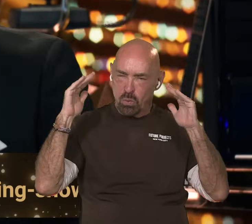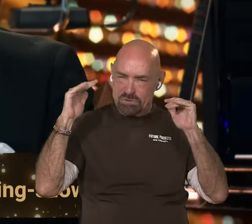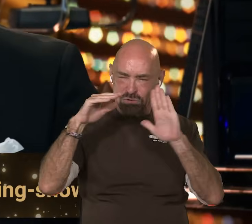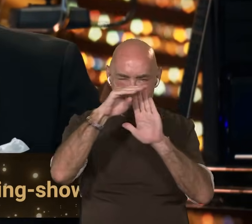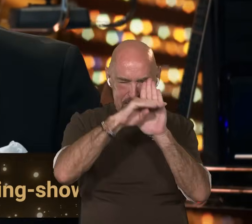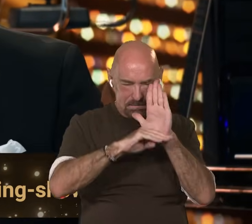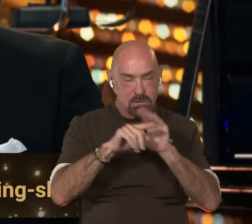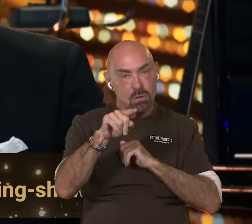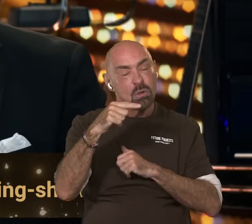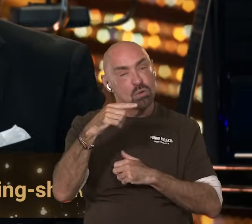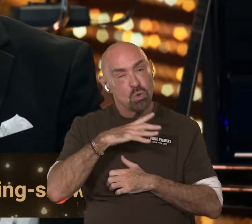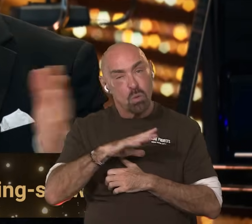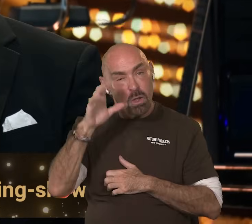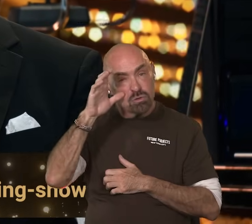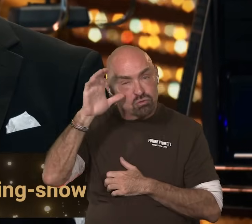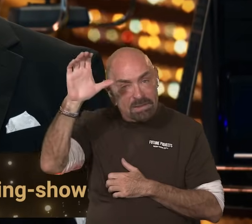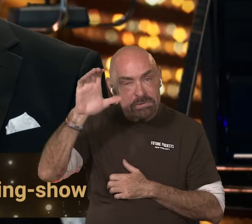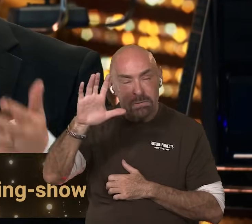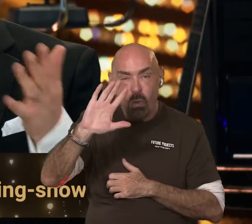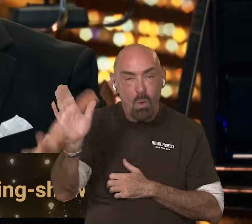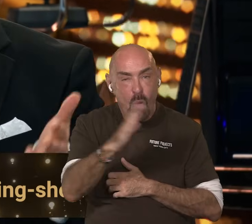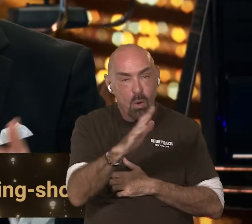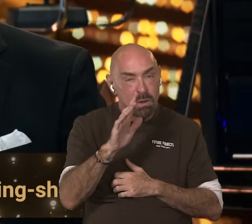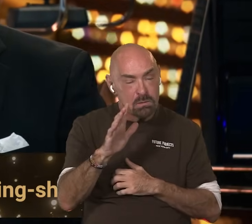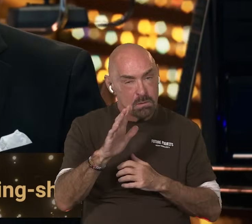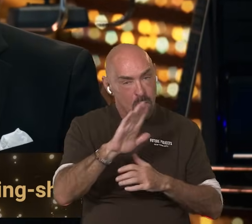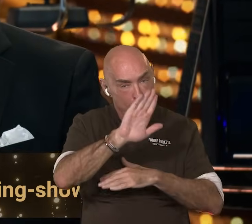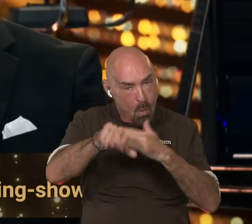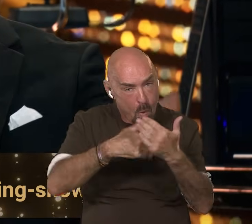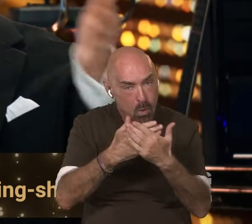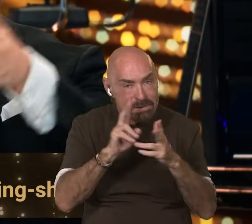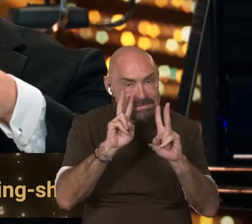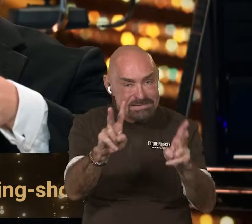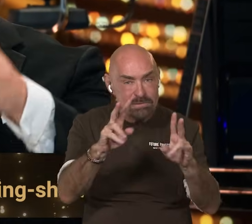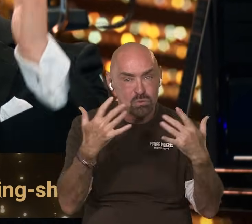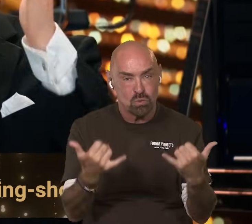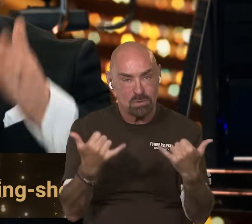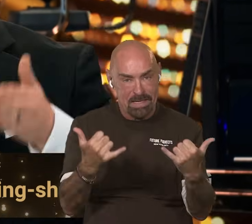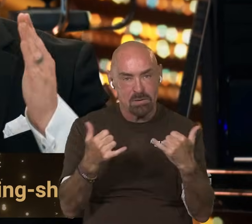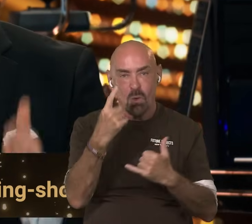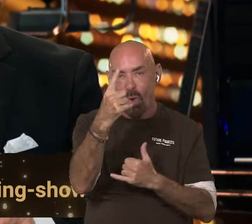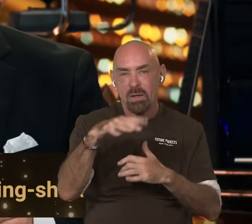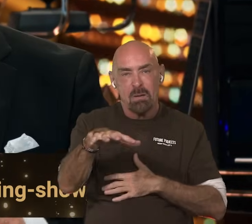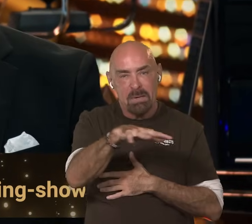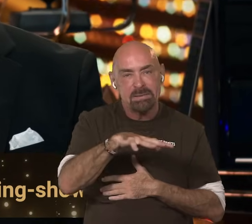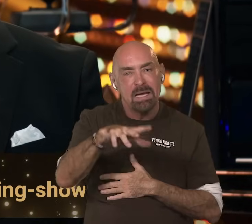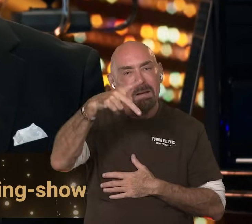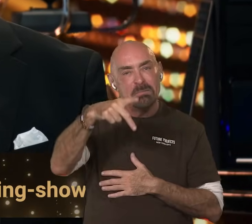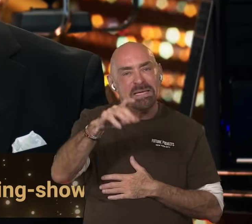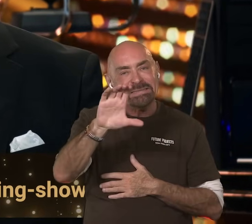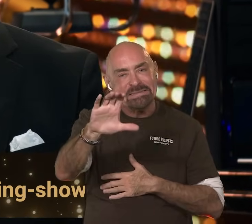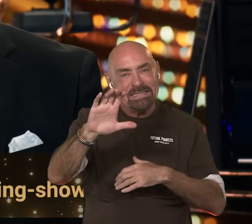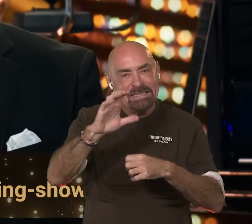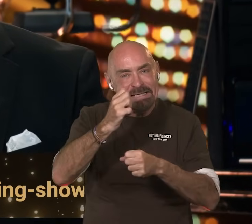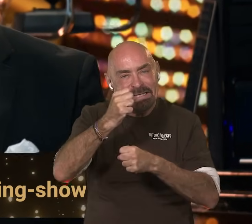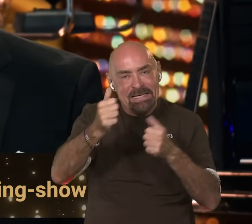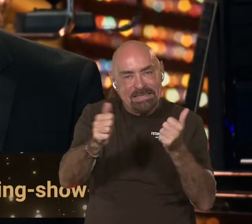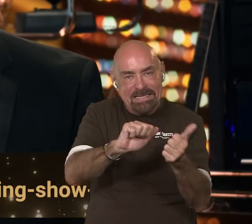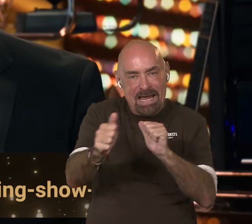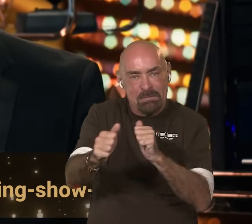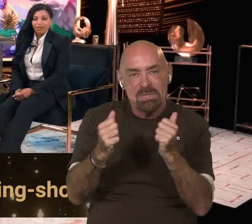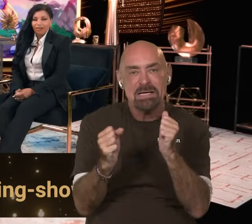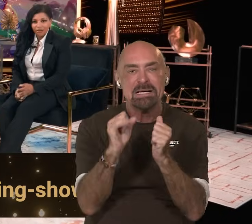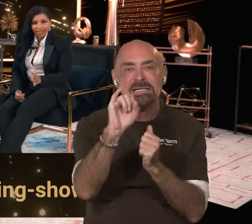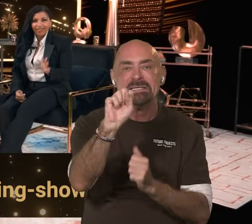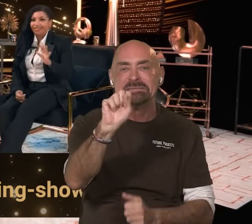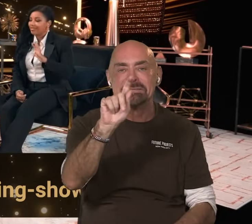want to wish list Crescent County and all the other great games you've seen on our show today, they're all located in one place, the PC Gaming Show Steam